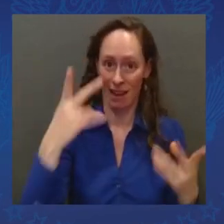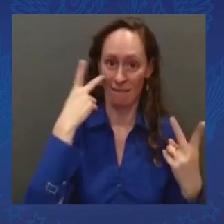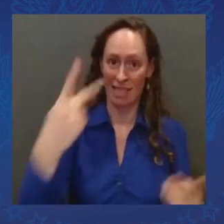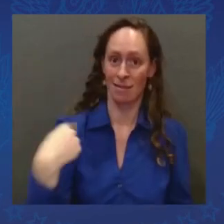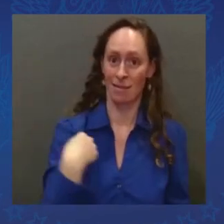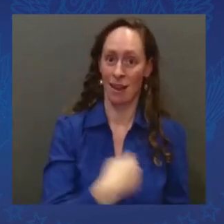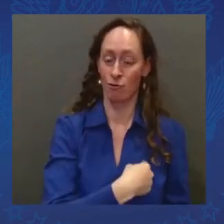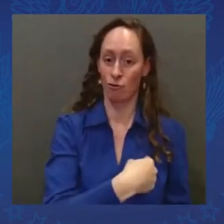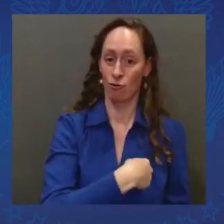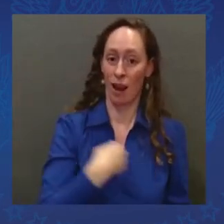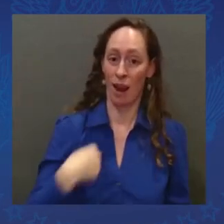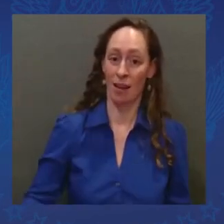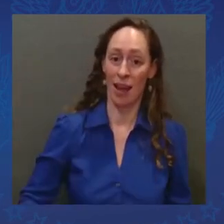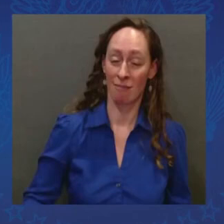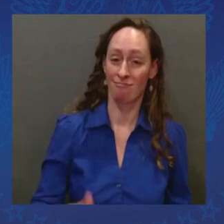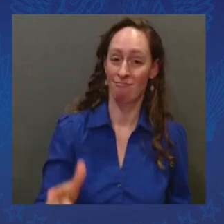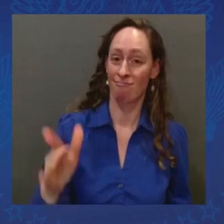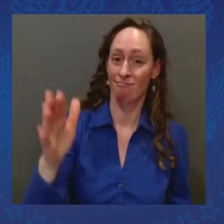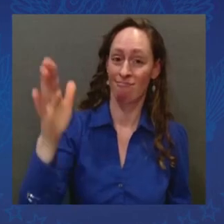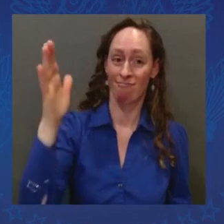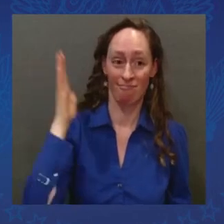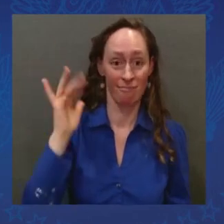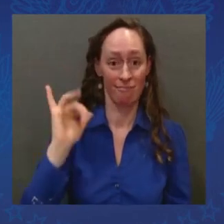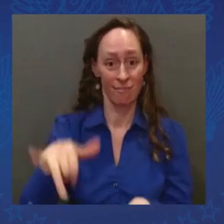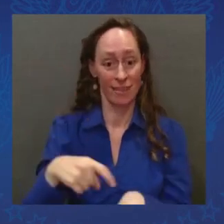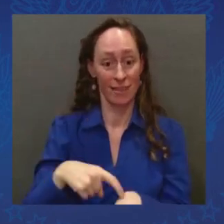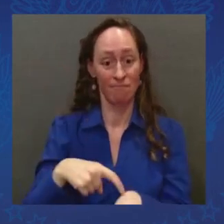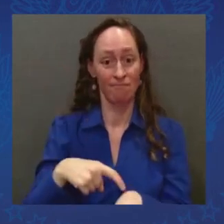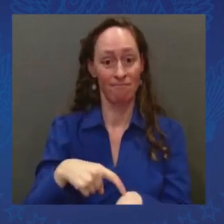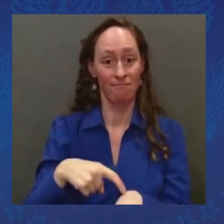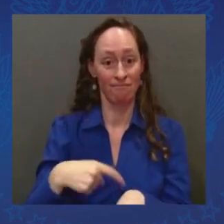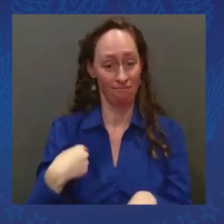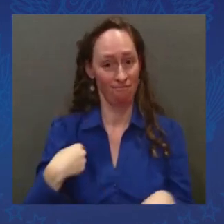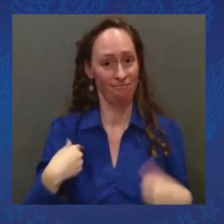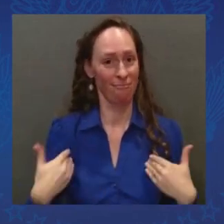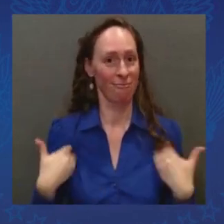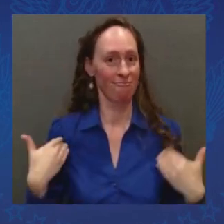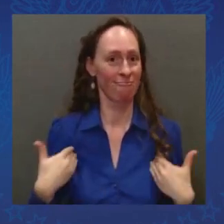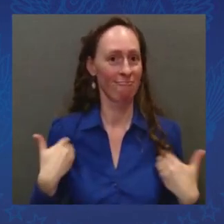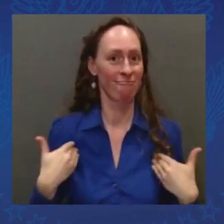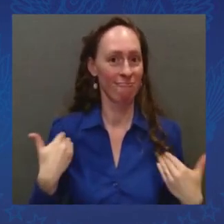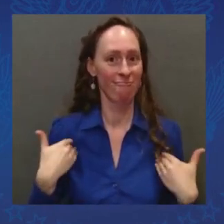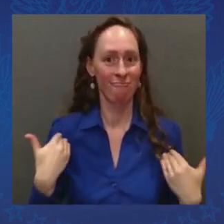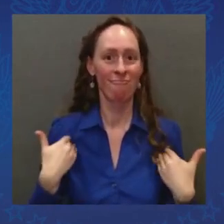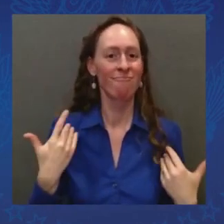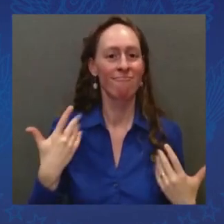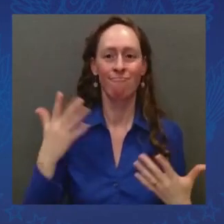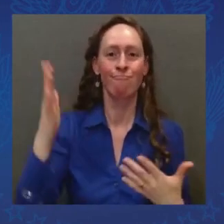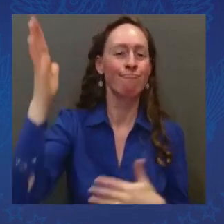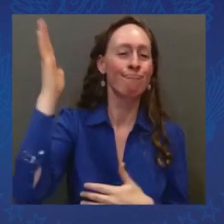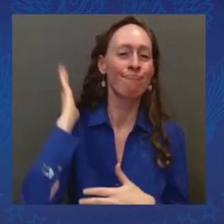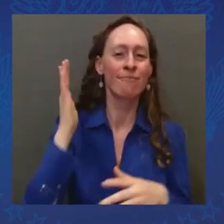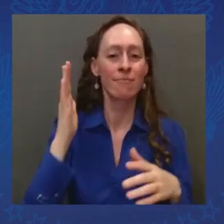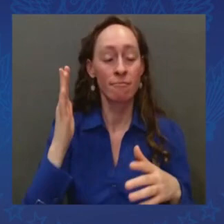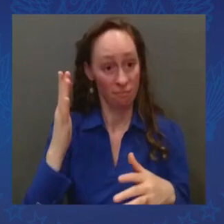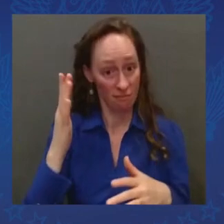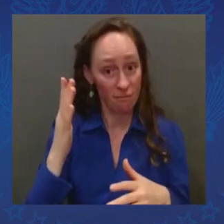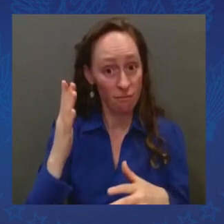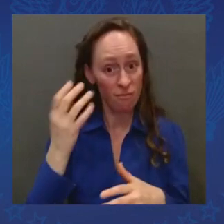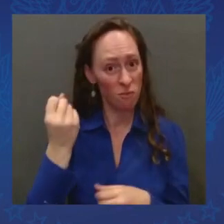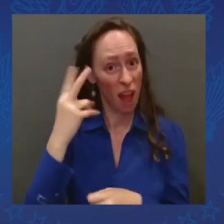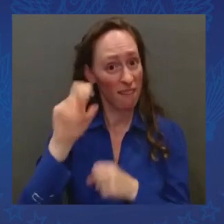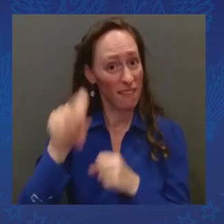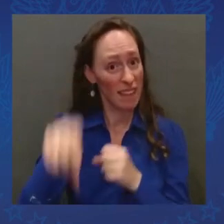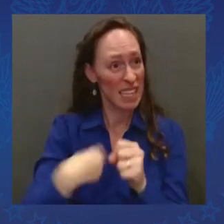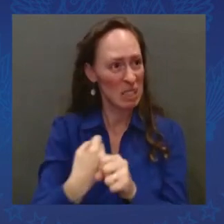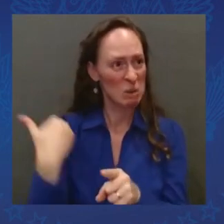It was 12 years ago. I still remember our interactions very vividly, and it always gives me a